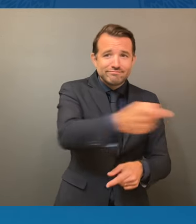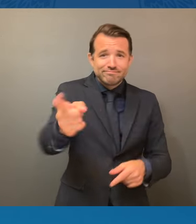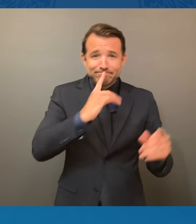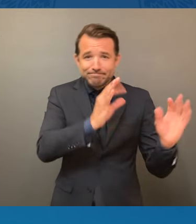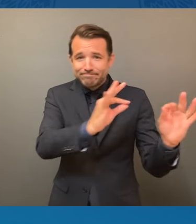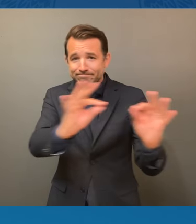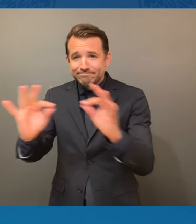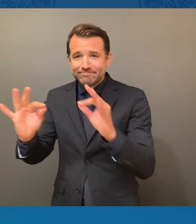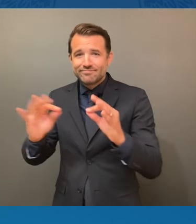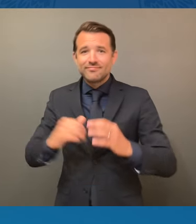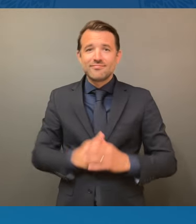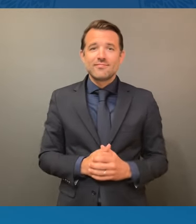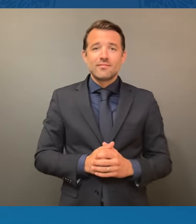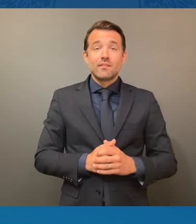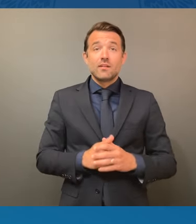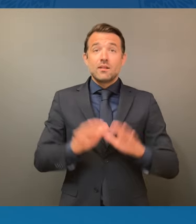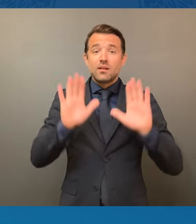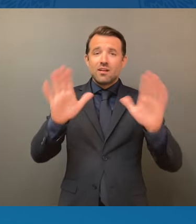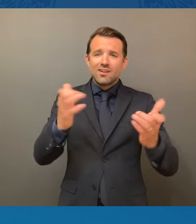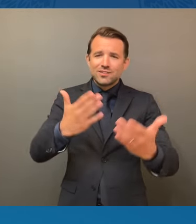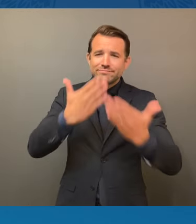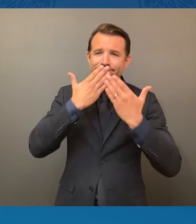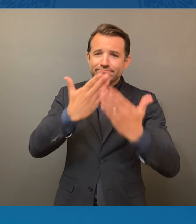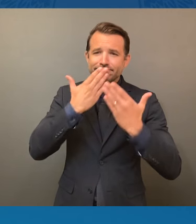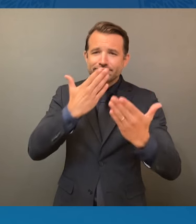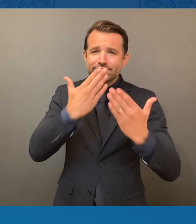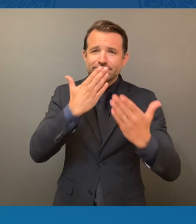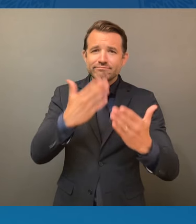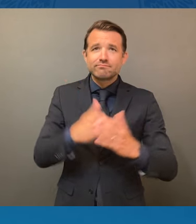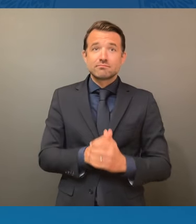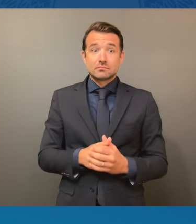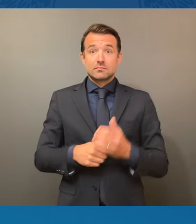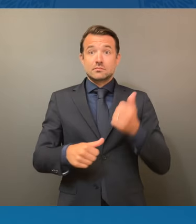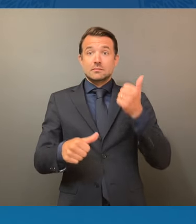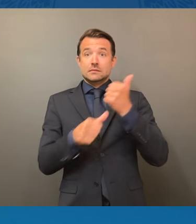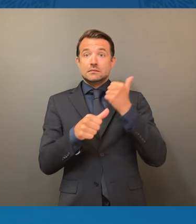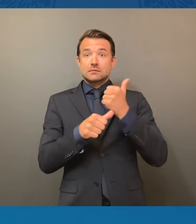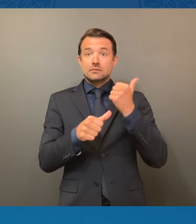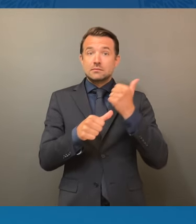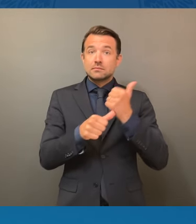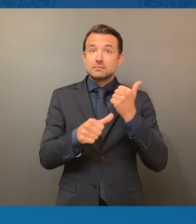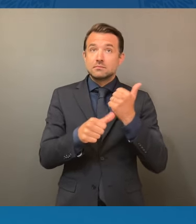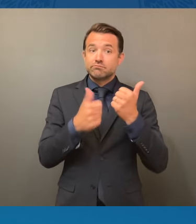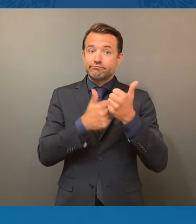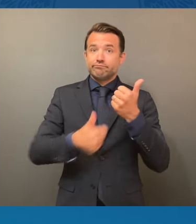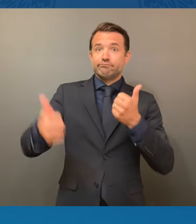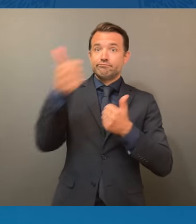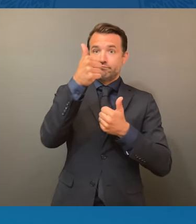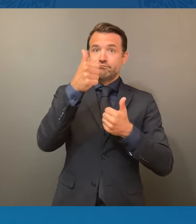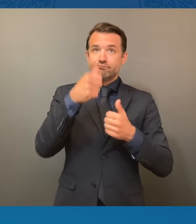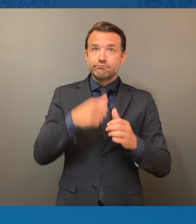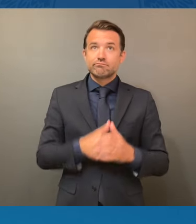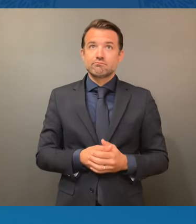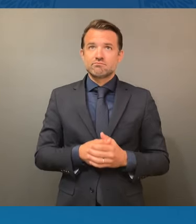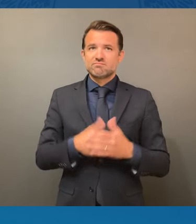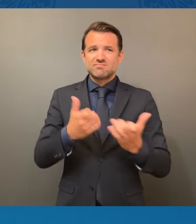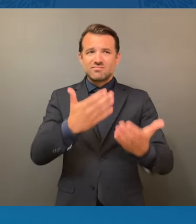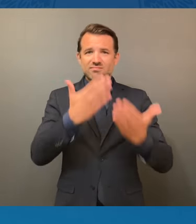Let me just thank Vice Chair Boykinstown for that incredible introduction. It means so much.